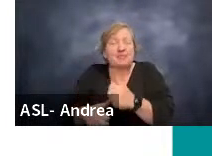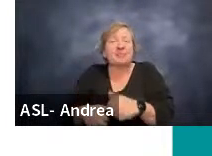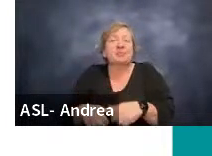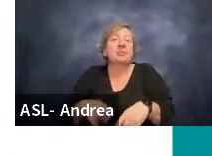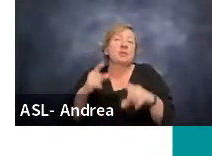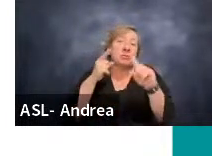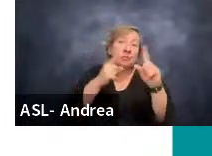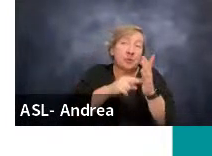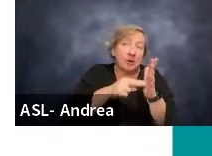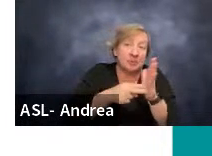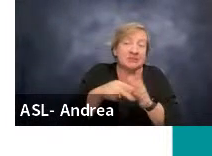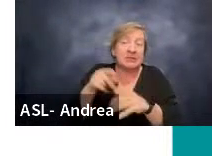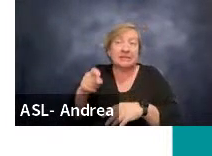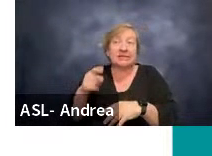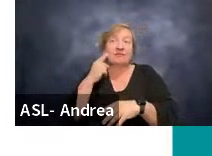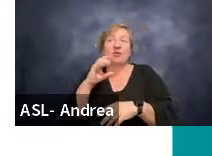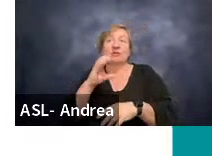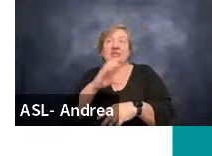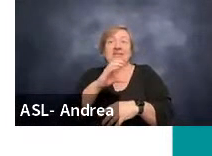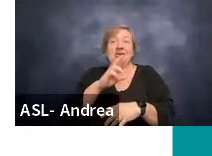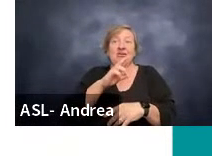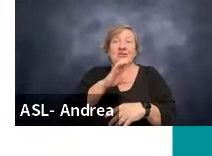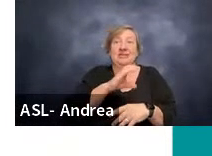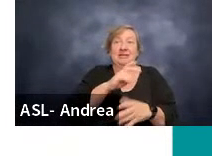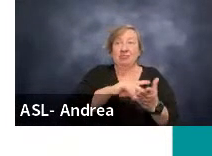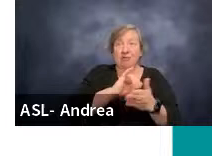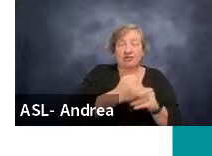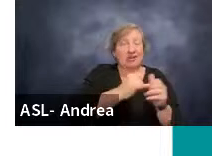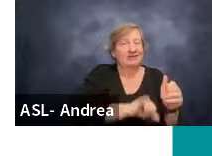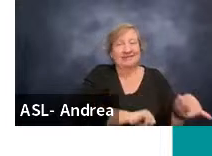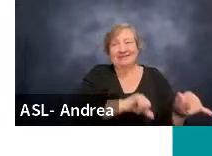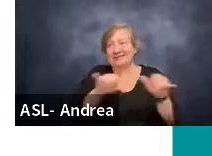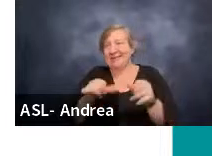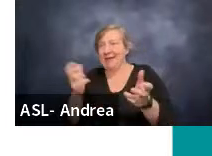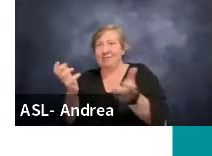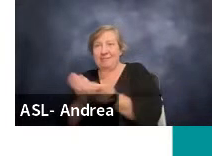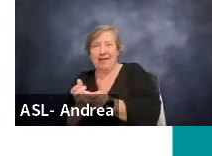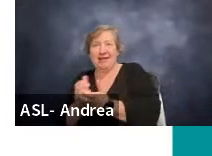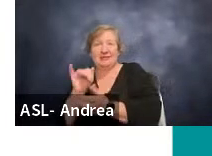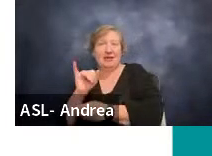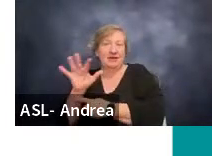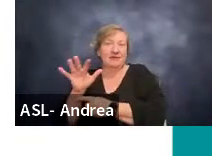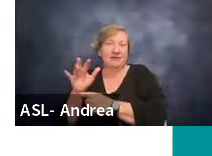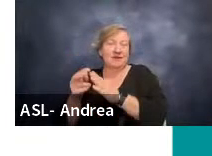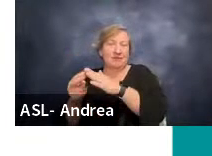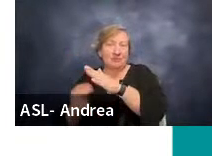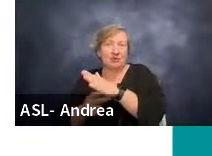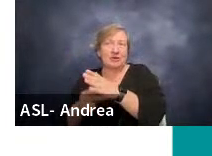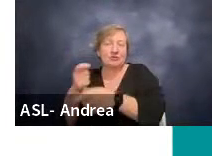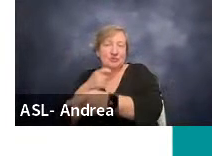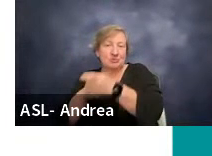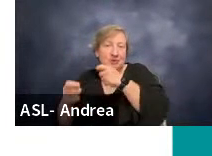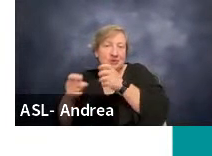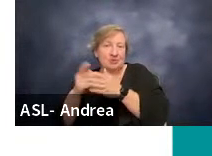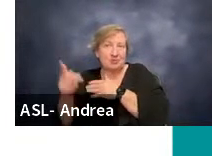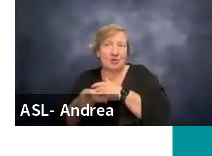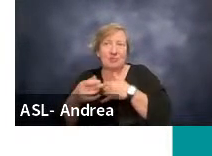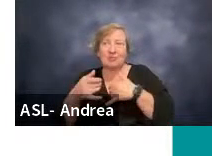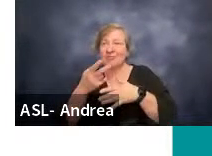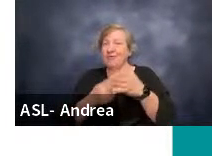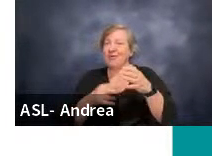CRC project is the same as it is for the Interstate Bridge Replacement Program. It remains the same.